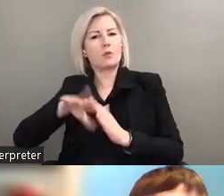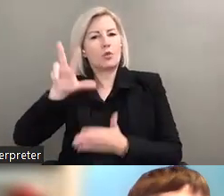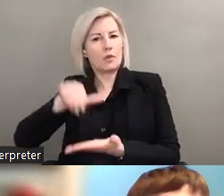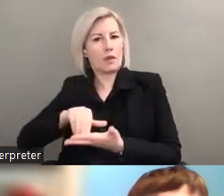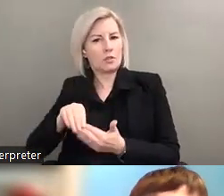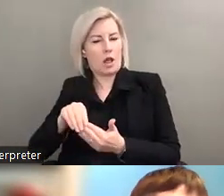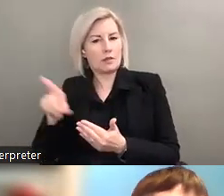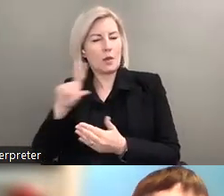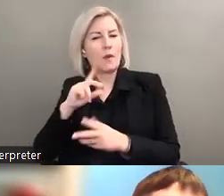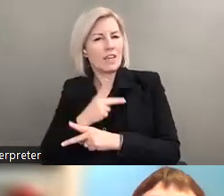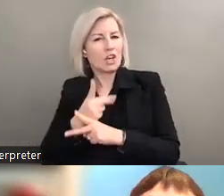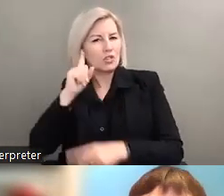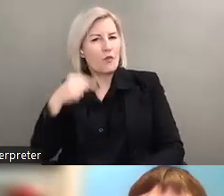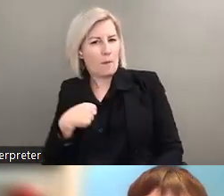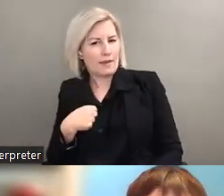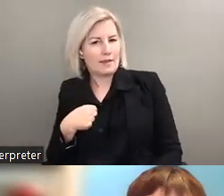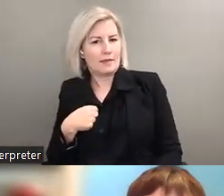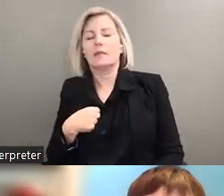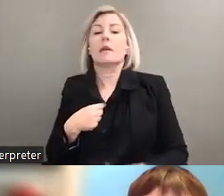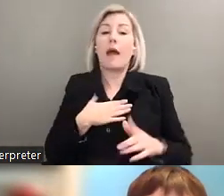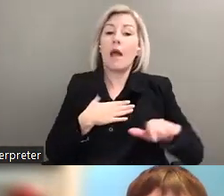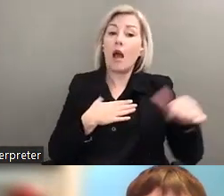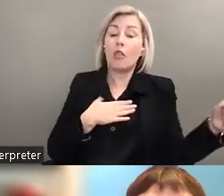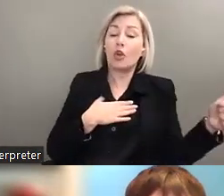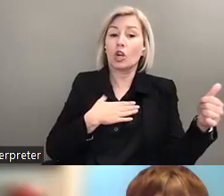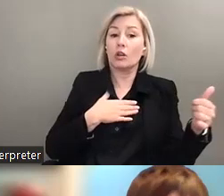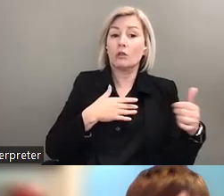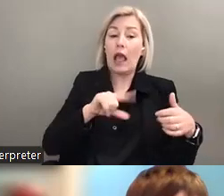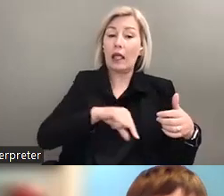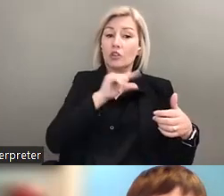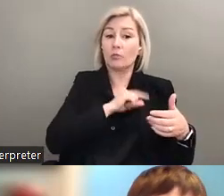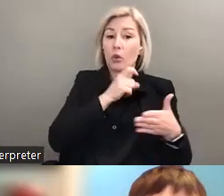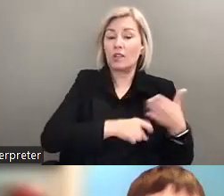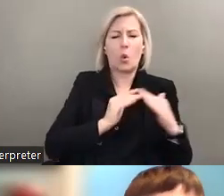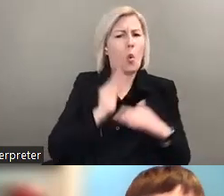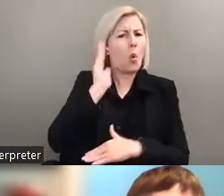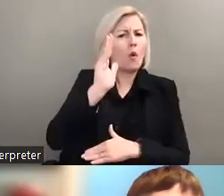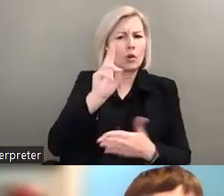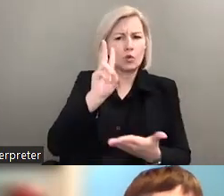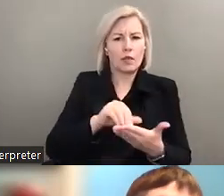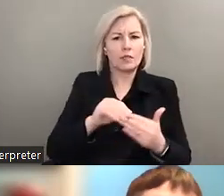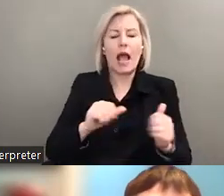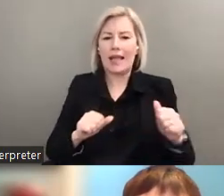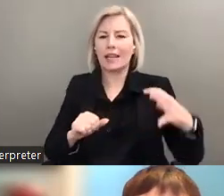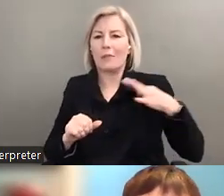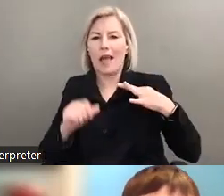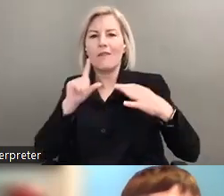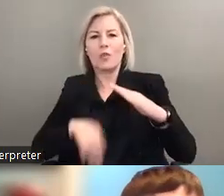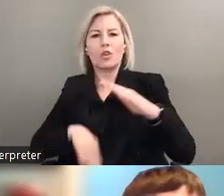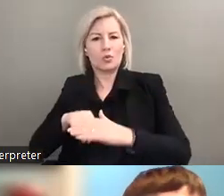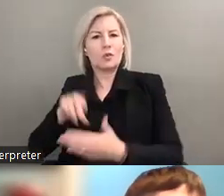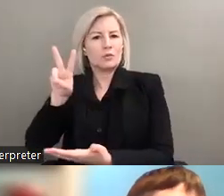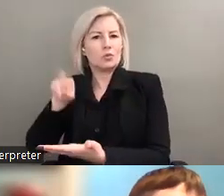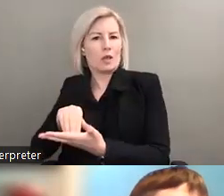here. And since my other eligible expenses were well over $2,000, I can apply for the maximum $2,000